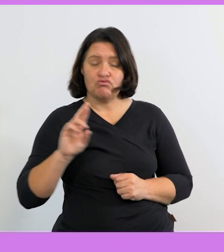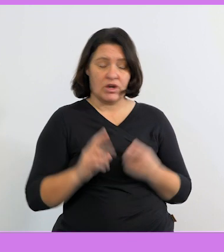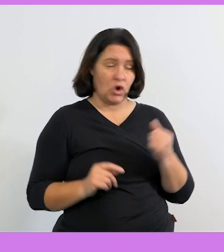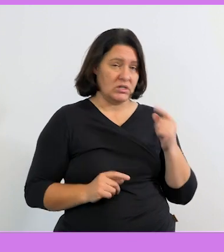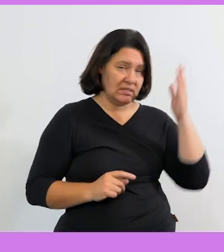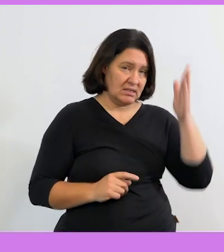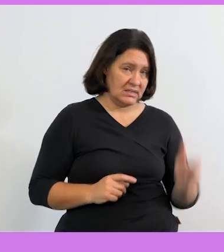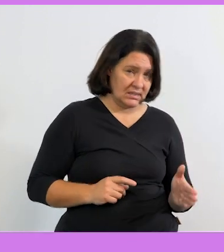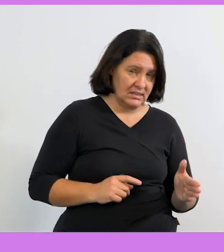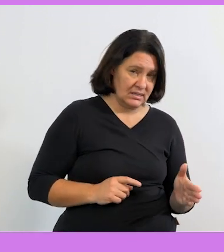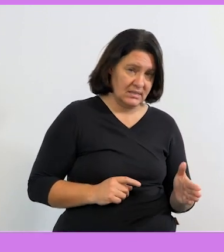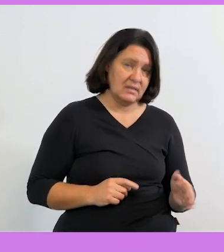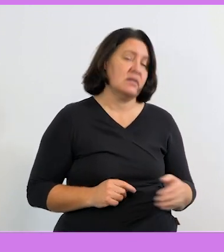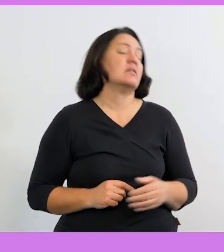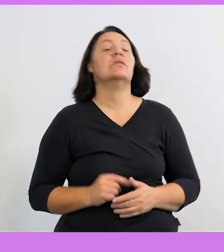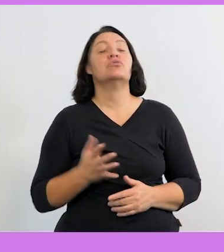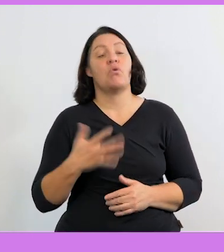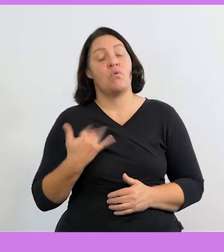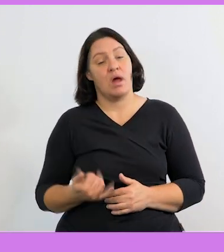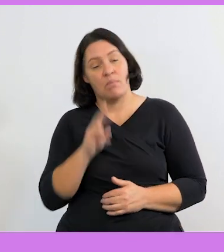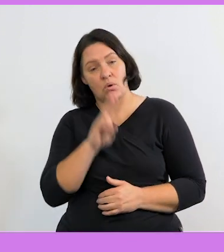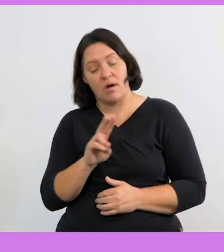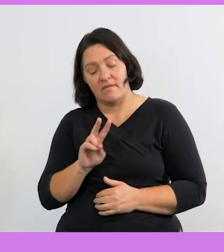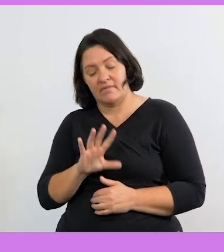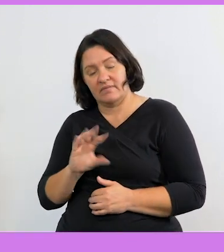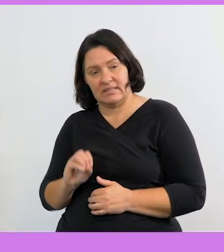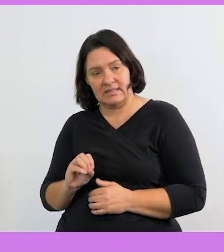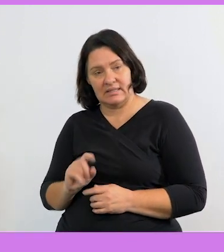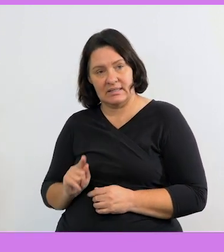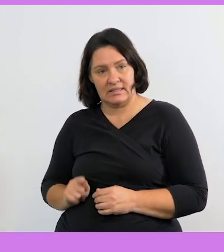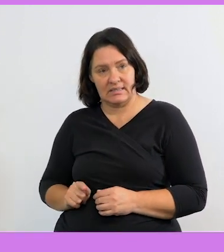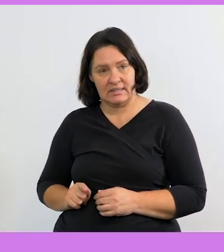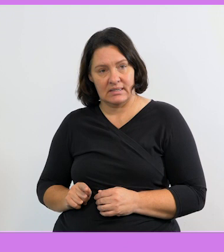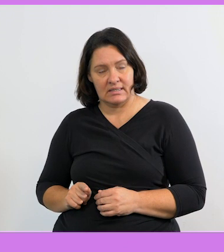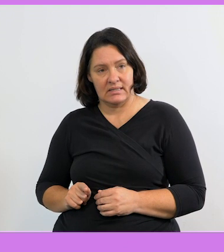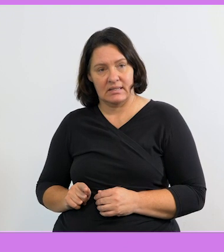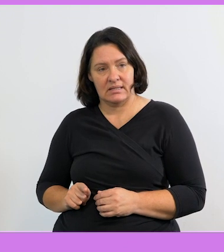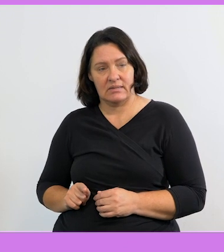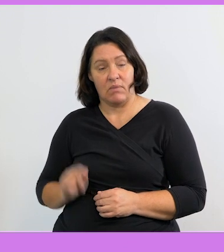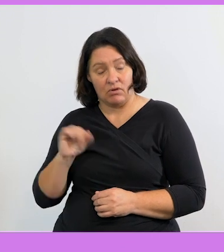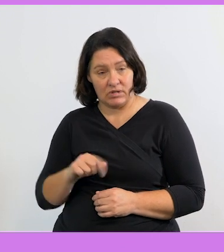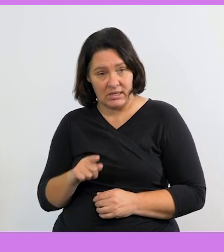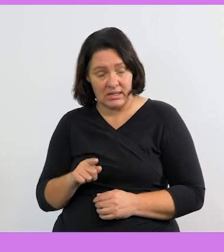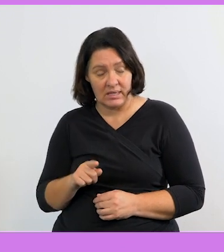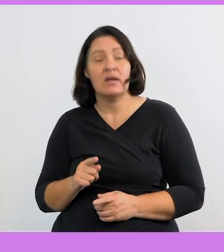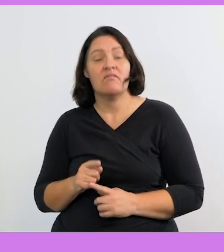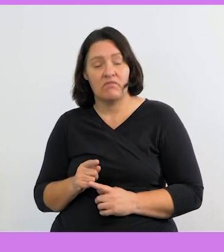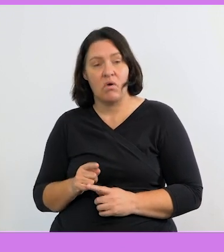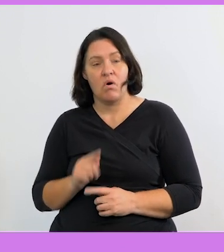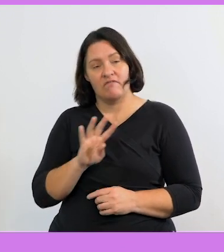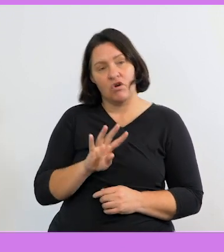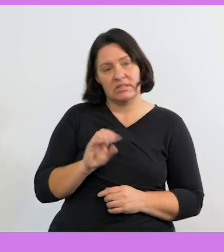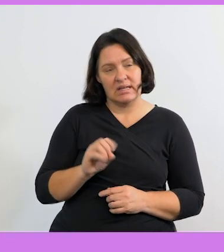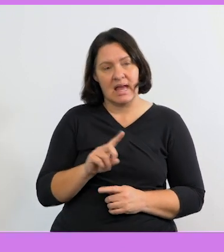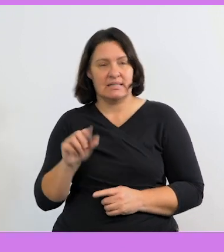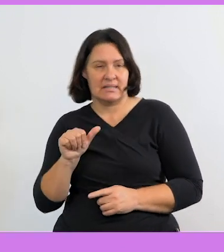that we see here on our y-axis. Okay, so now I'm looking for 50 bunny chows. So that will be here, we agree, right?